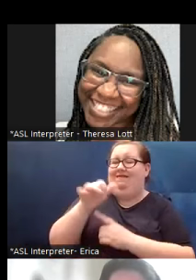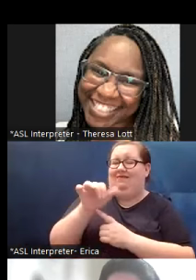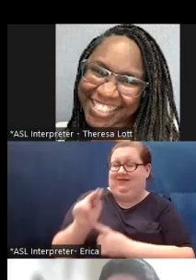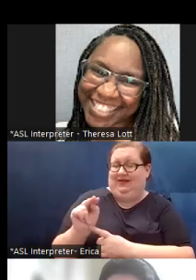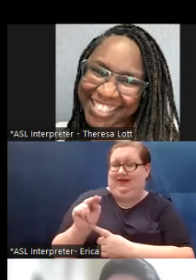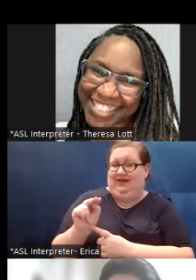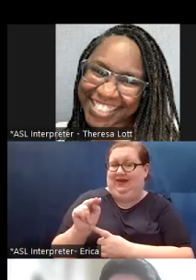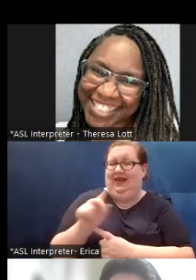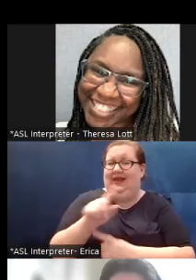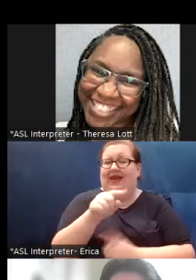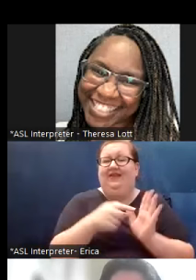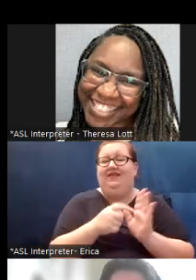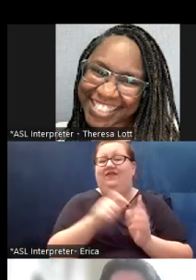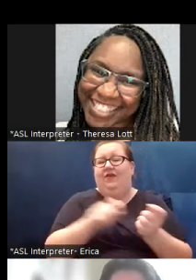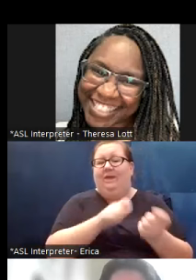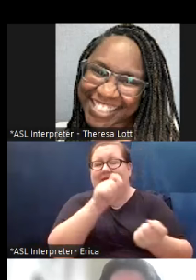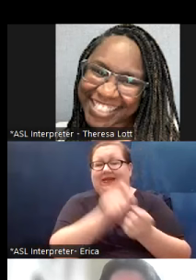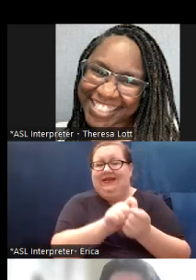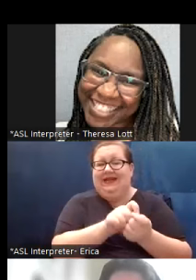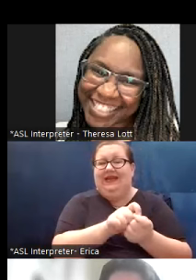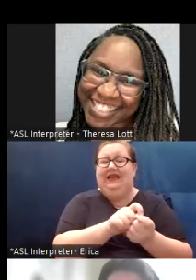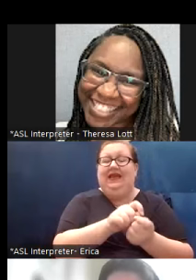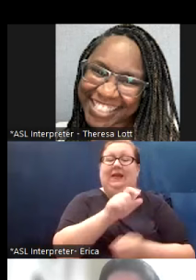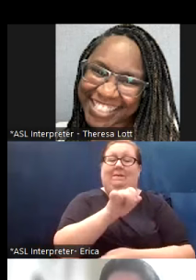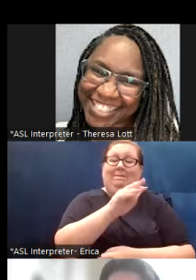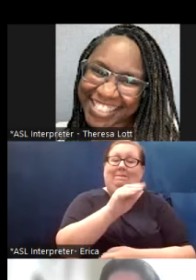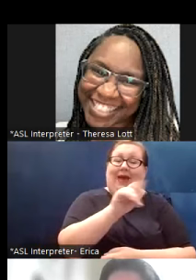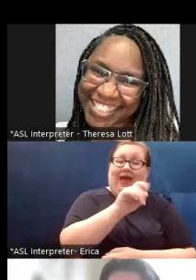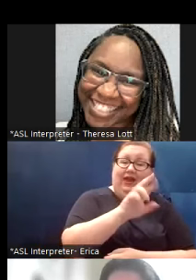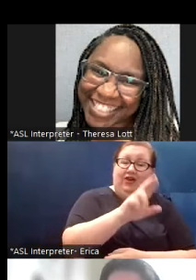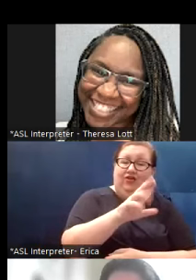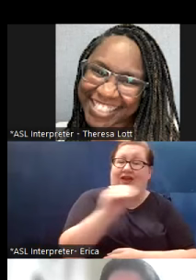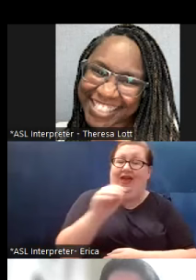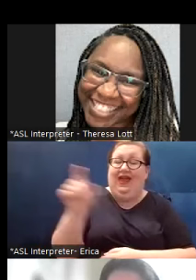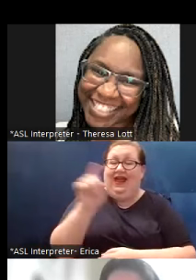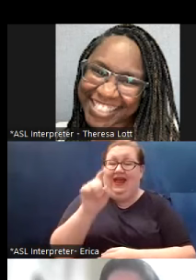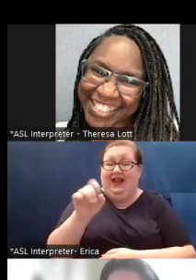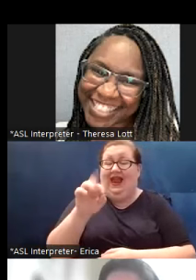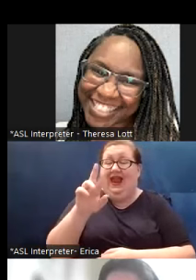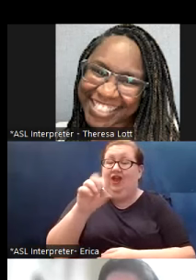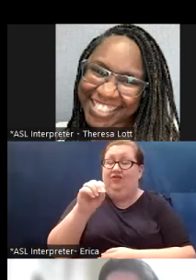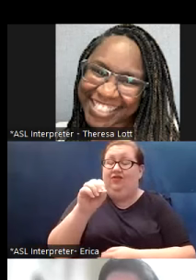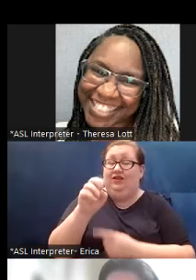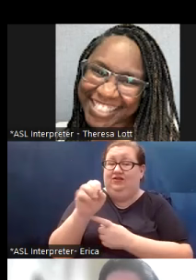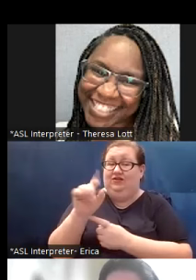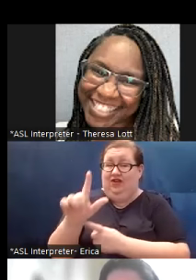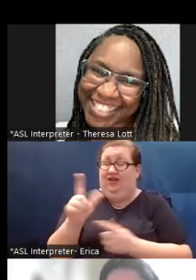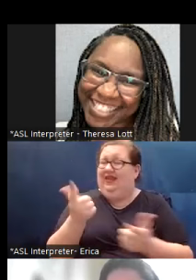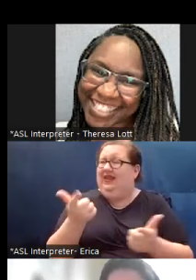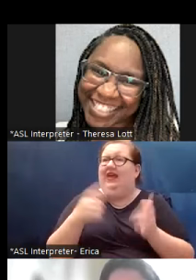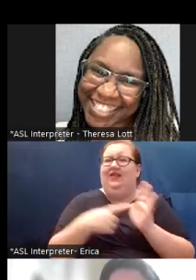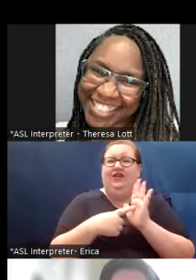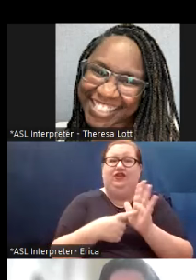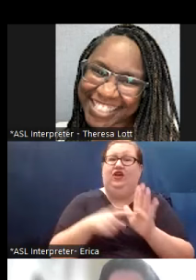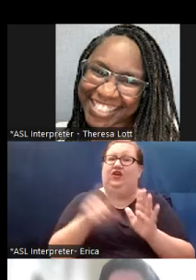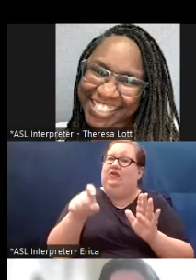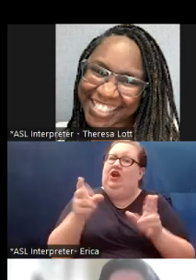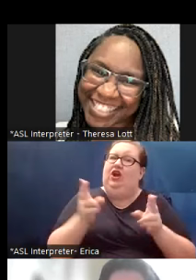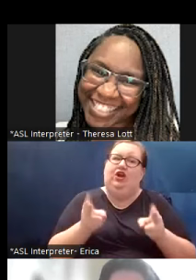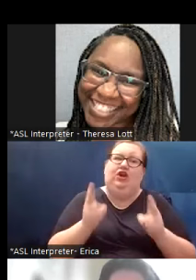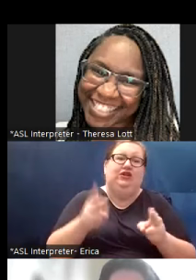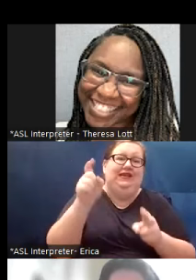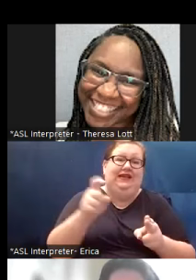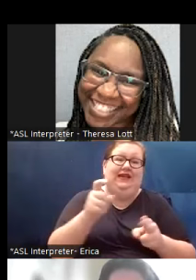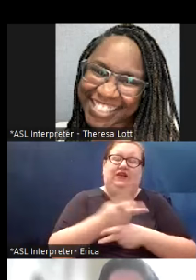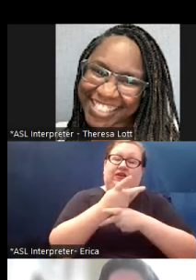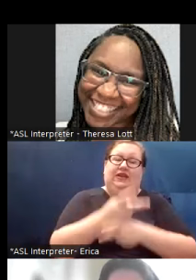matter and aerosols. This points to an urgent need to address air quality. So New Jersey does not